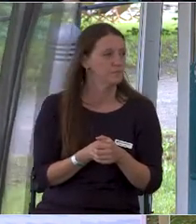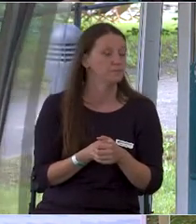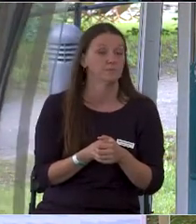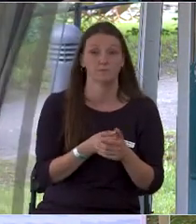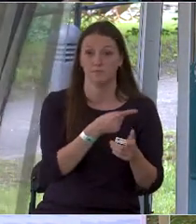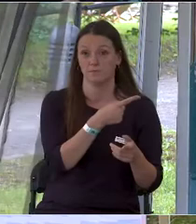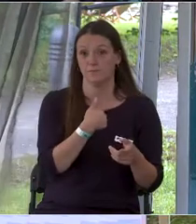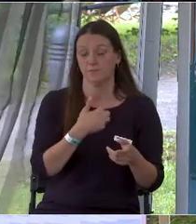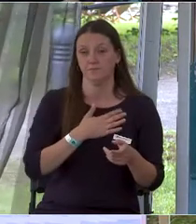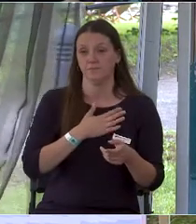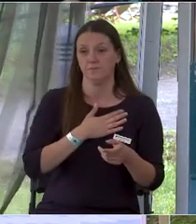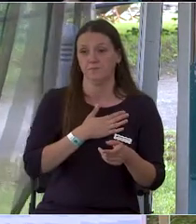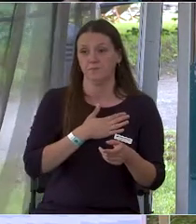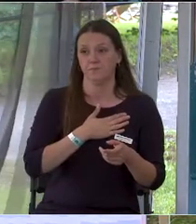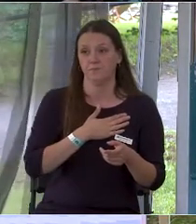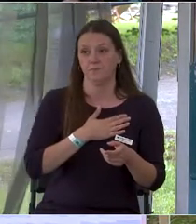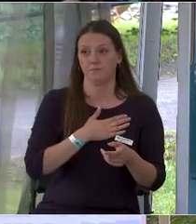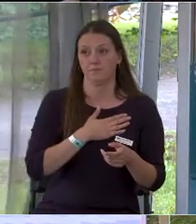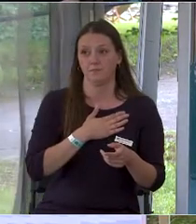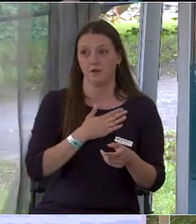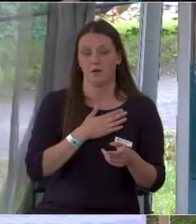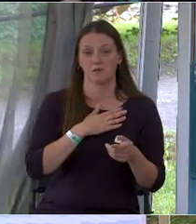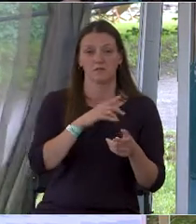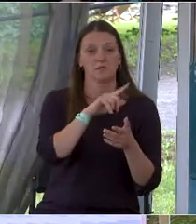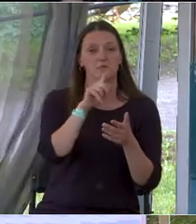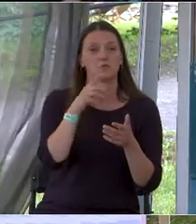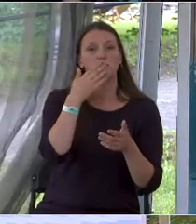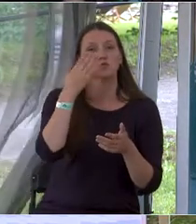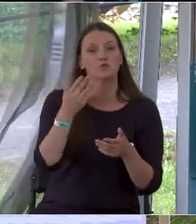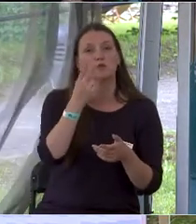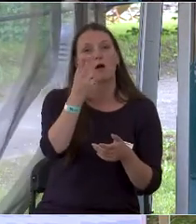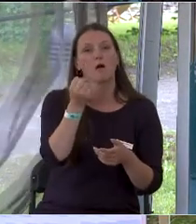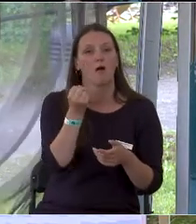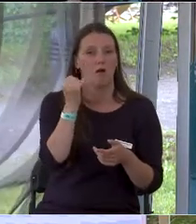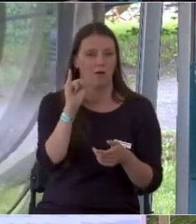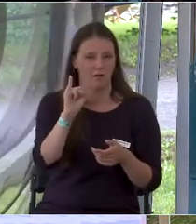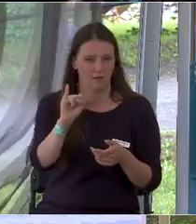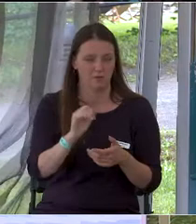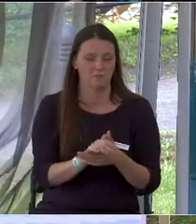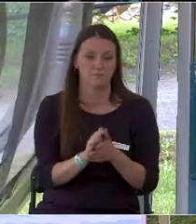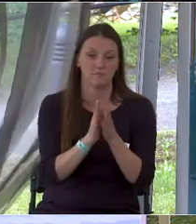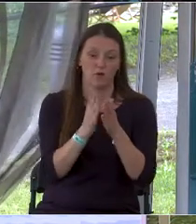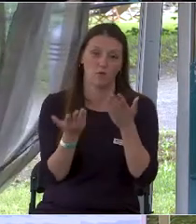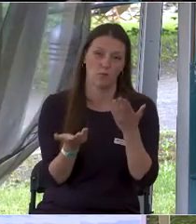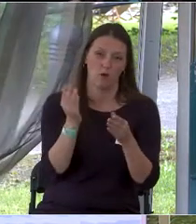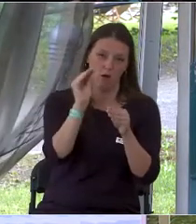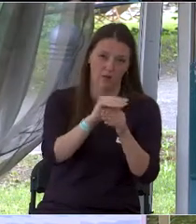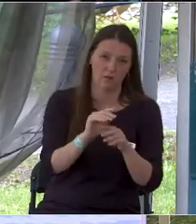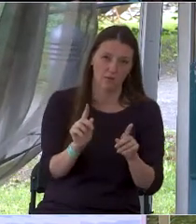Yes, I would like to ask if you would like to add anything, and perhaps